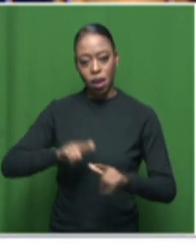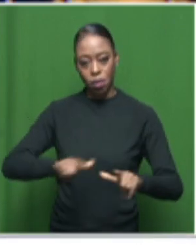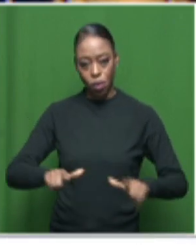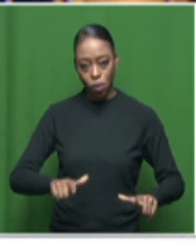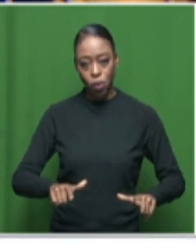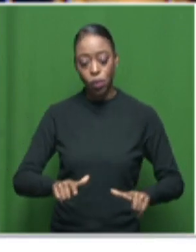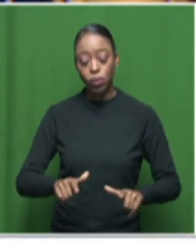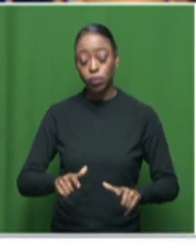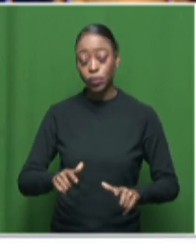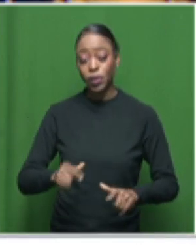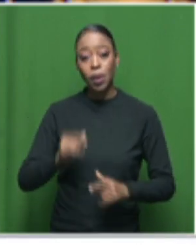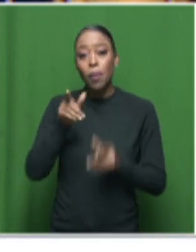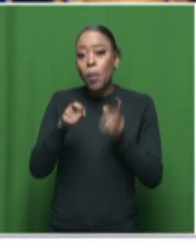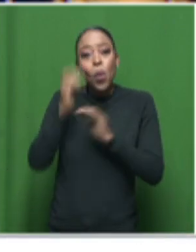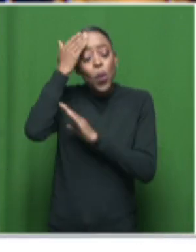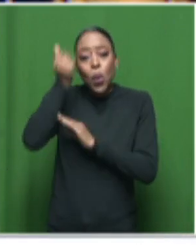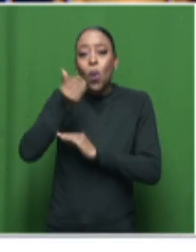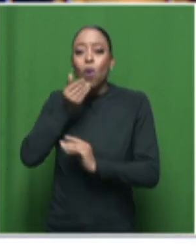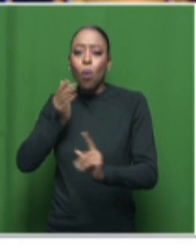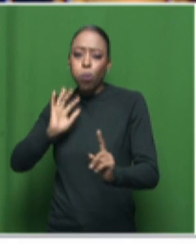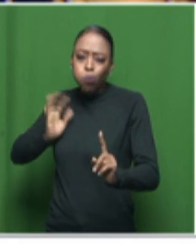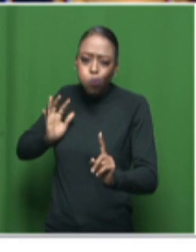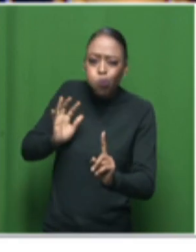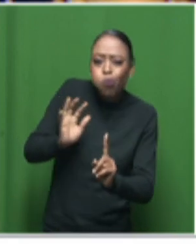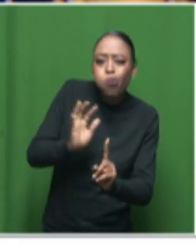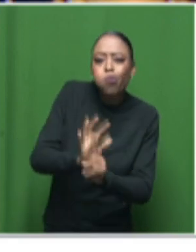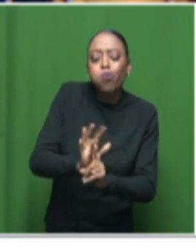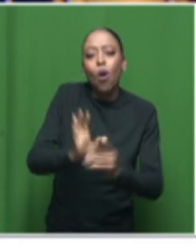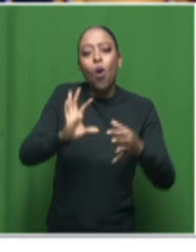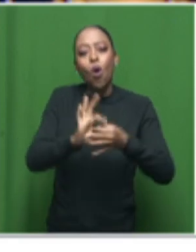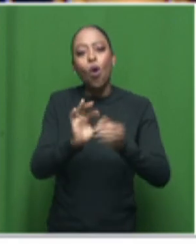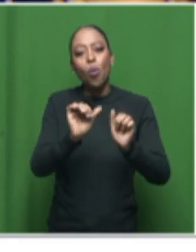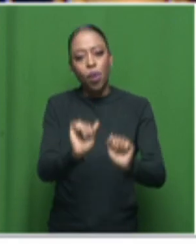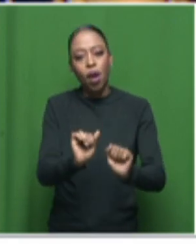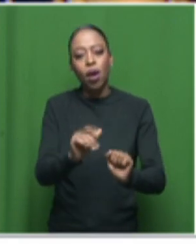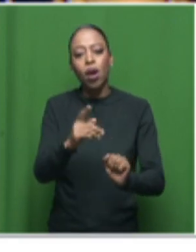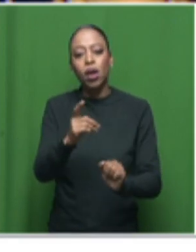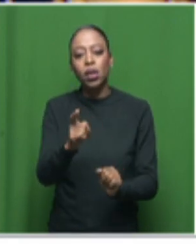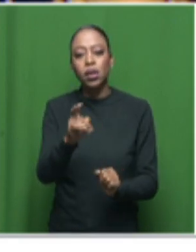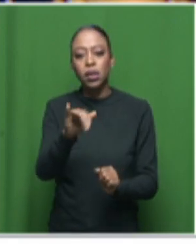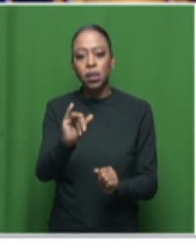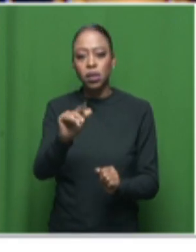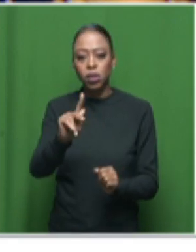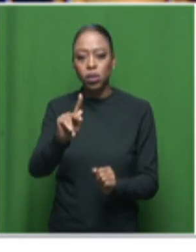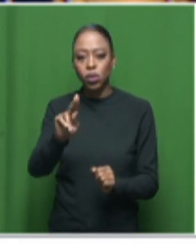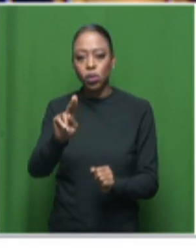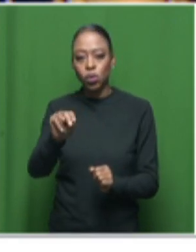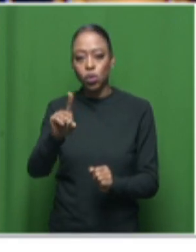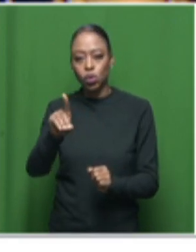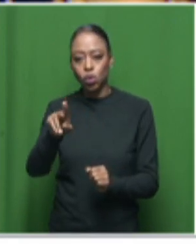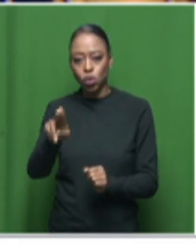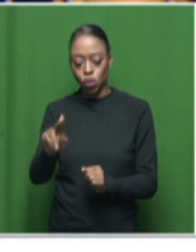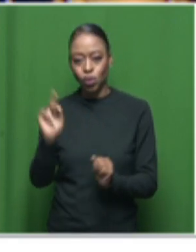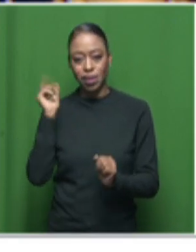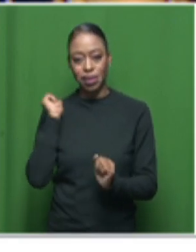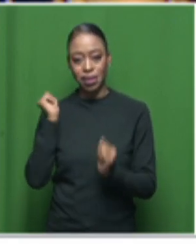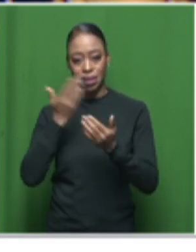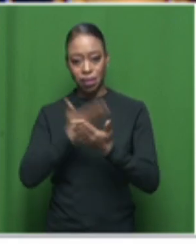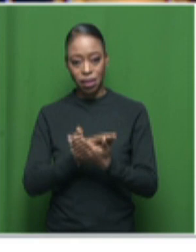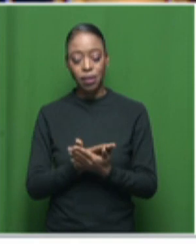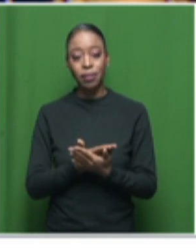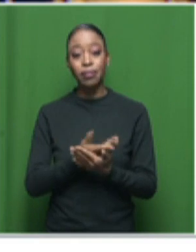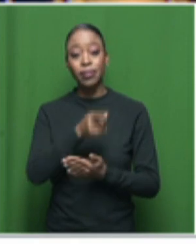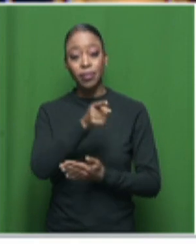Limpopo. Unknown assailants ambushed Moses Maluleke at his home at Xikundu outside Malamulele last night.